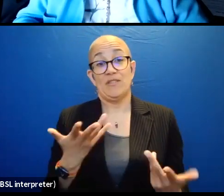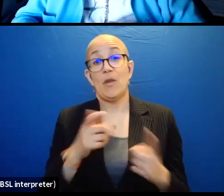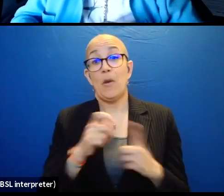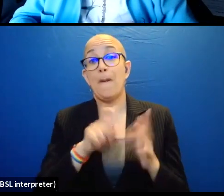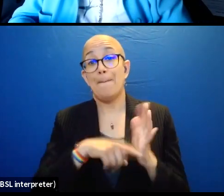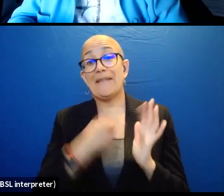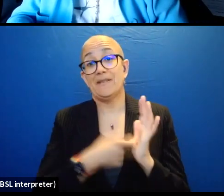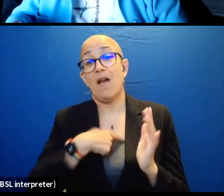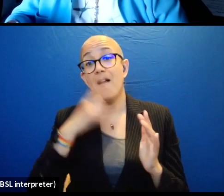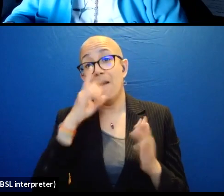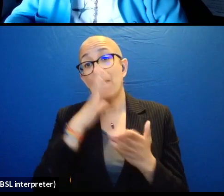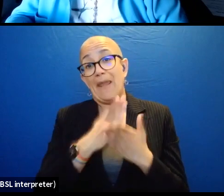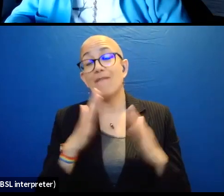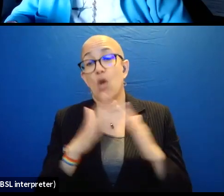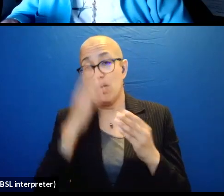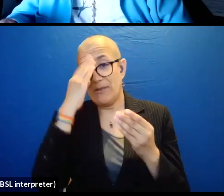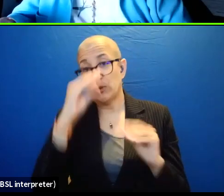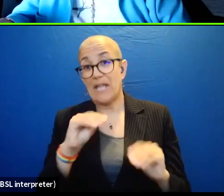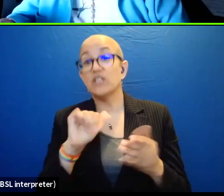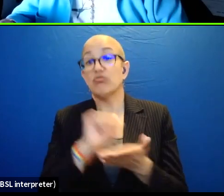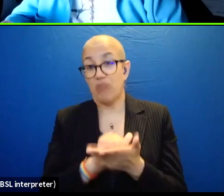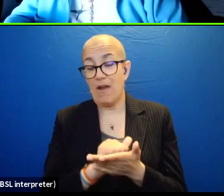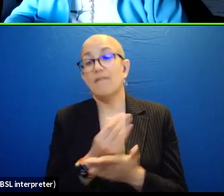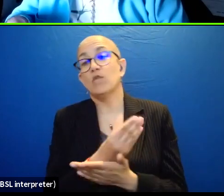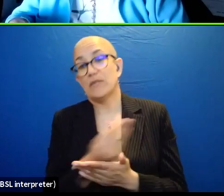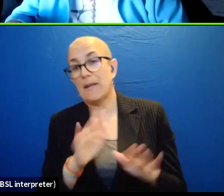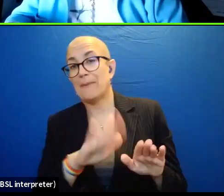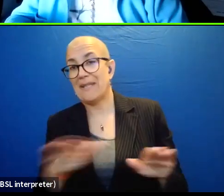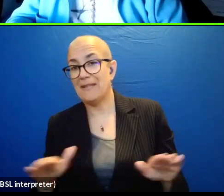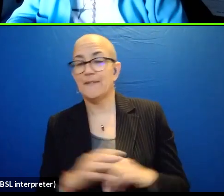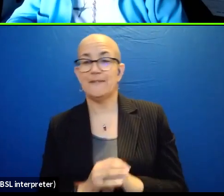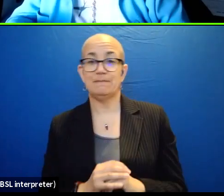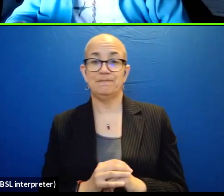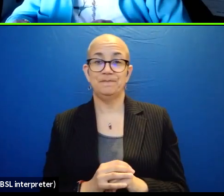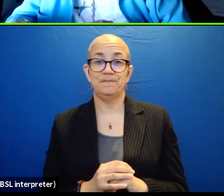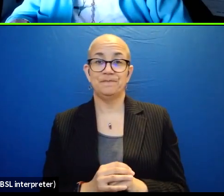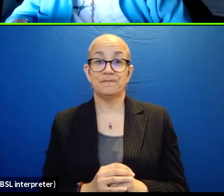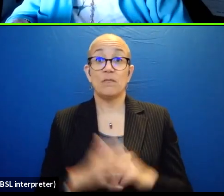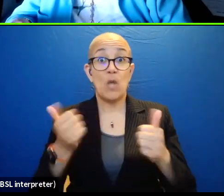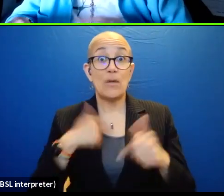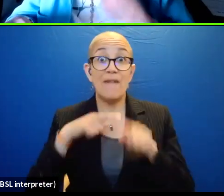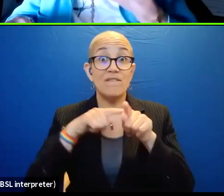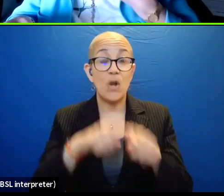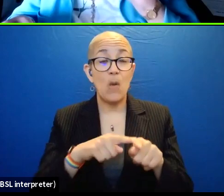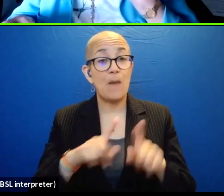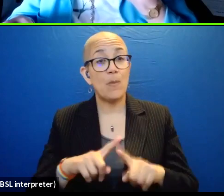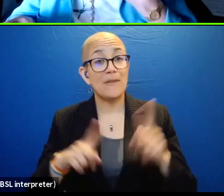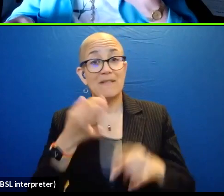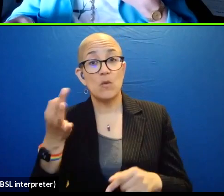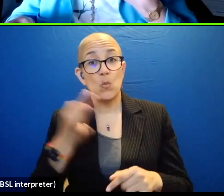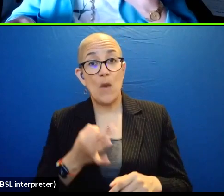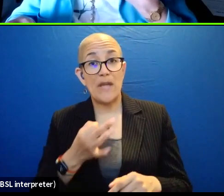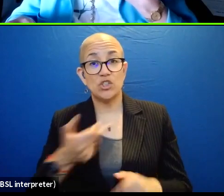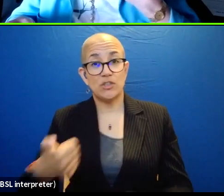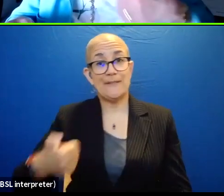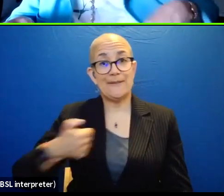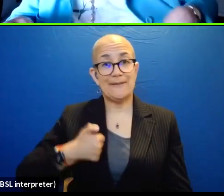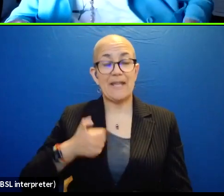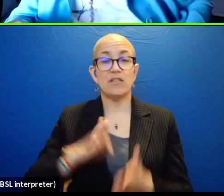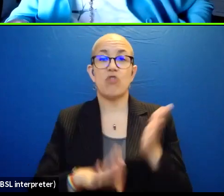home education is right for some kids. Good. Well, can I then follow that up with a question that's come in through text from Matt